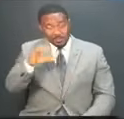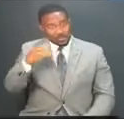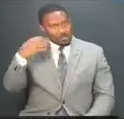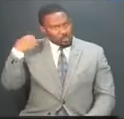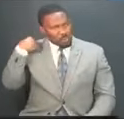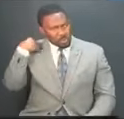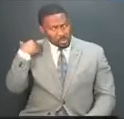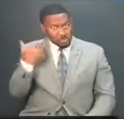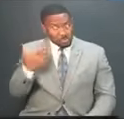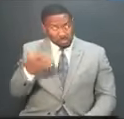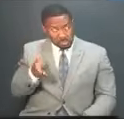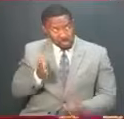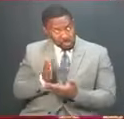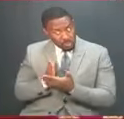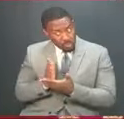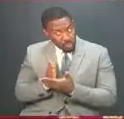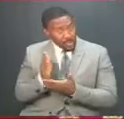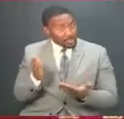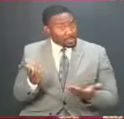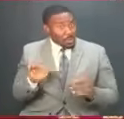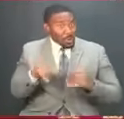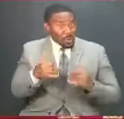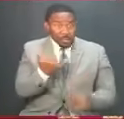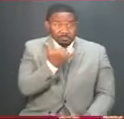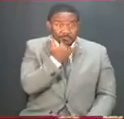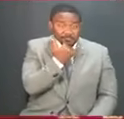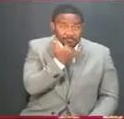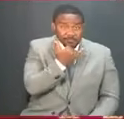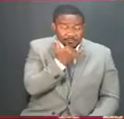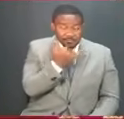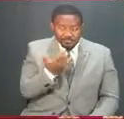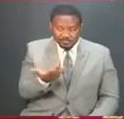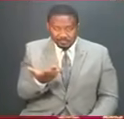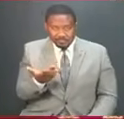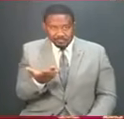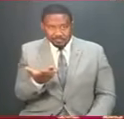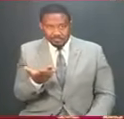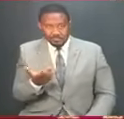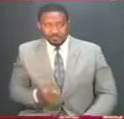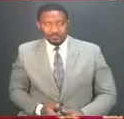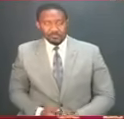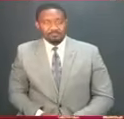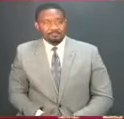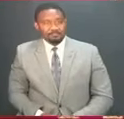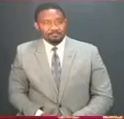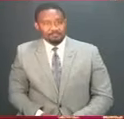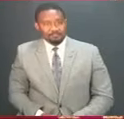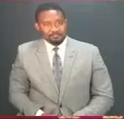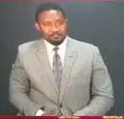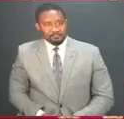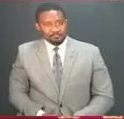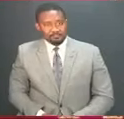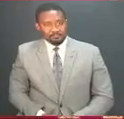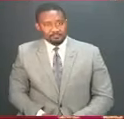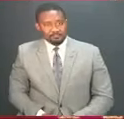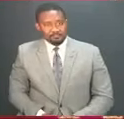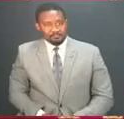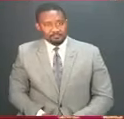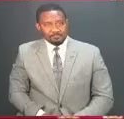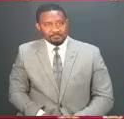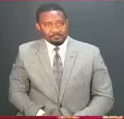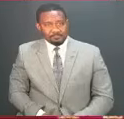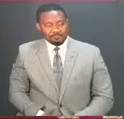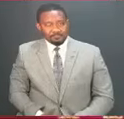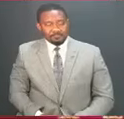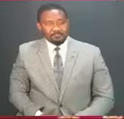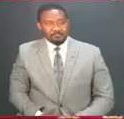of Parliament is in error or also acting pursuant to a constitutional obligation.